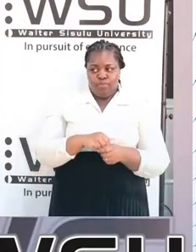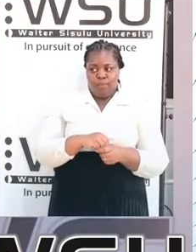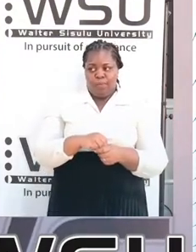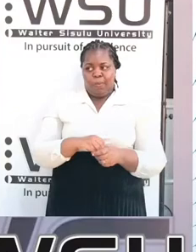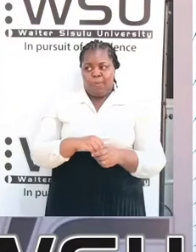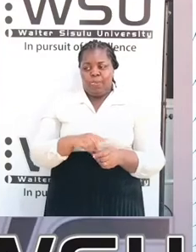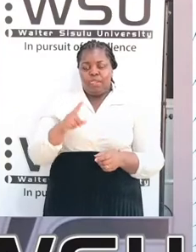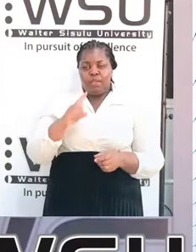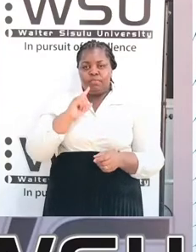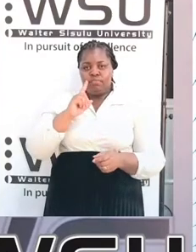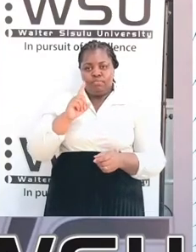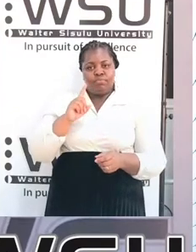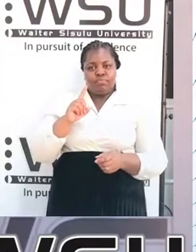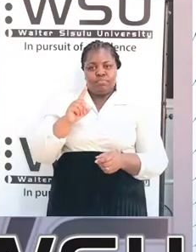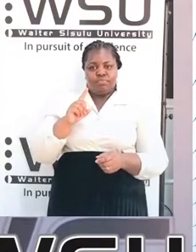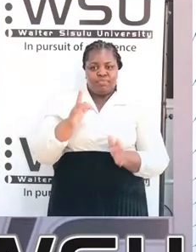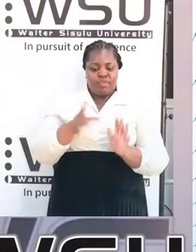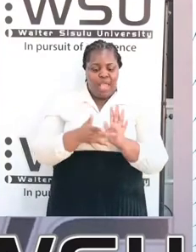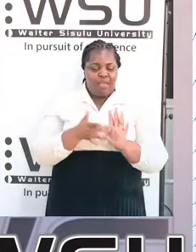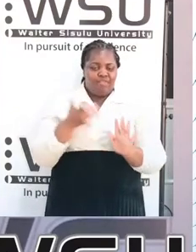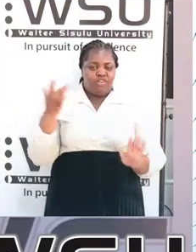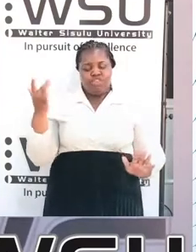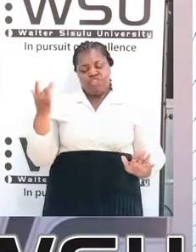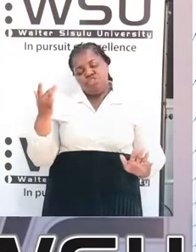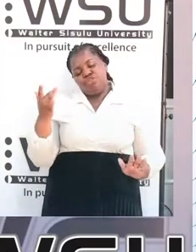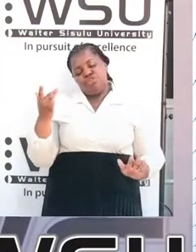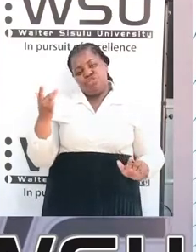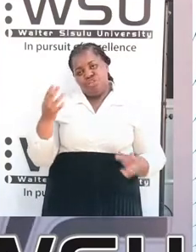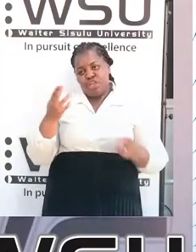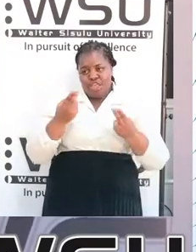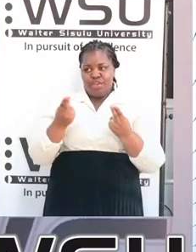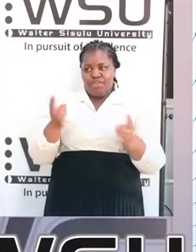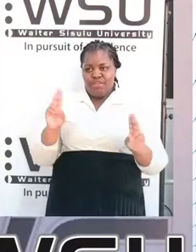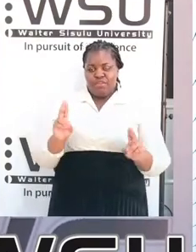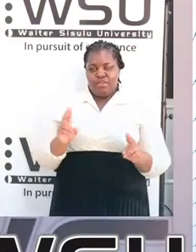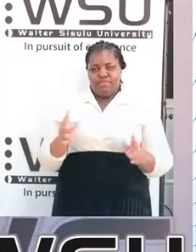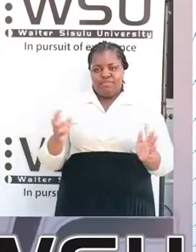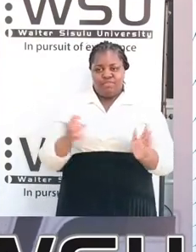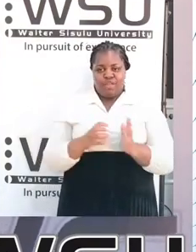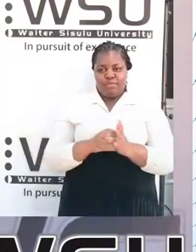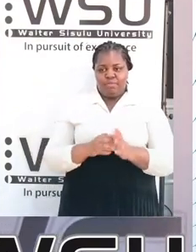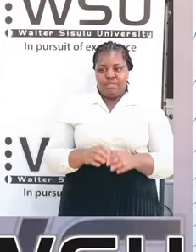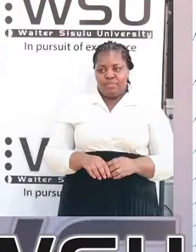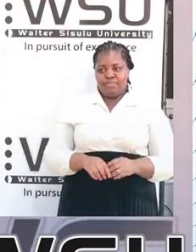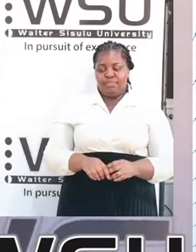in so-called advantaged universities, for example.